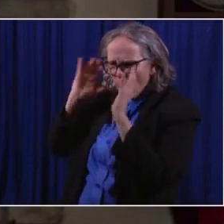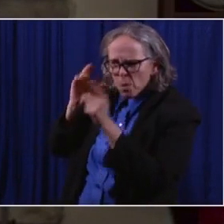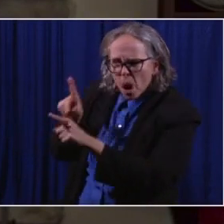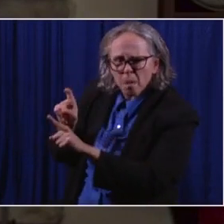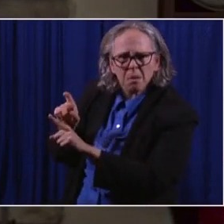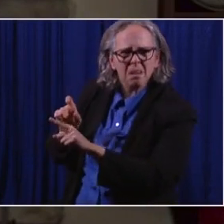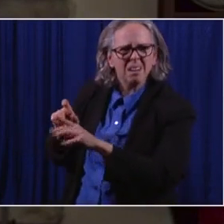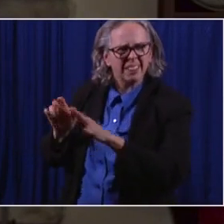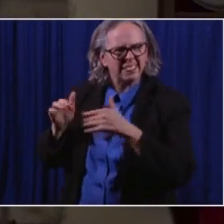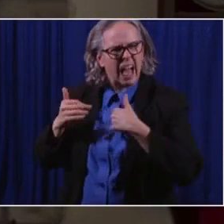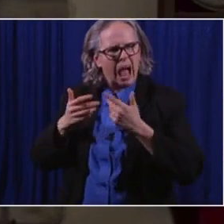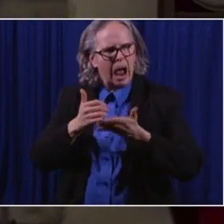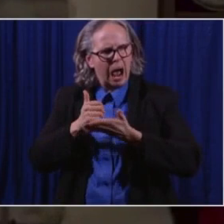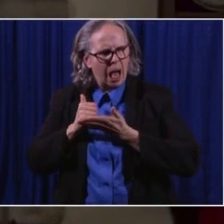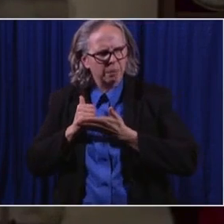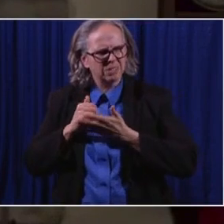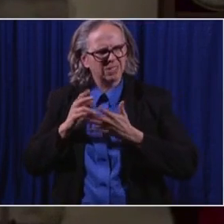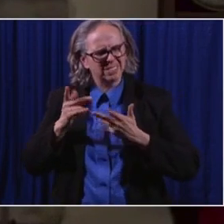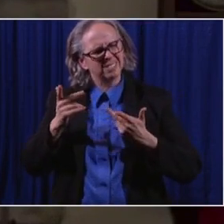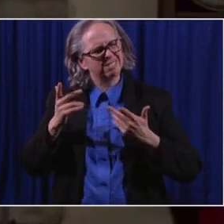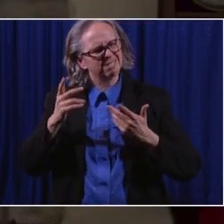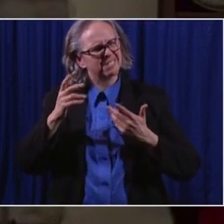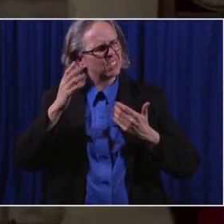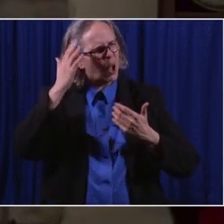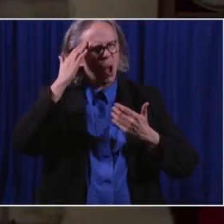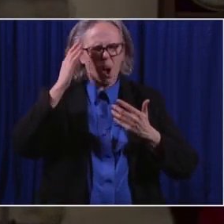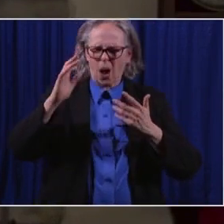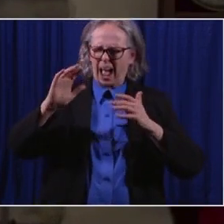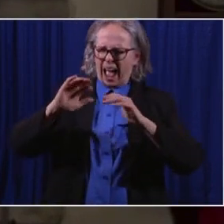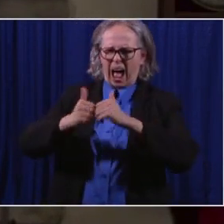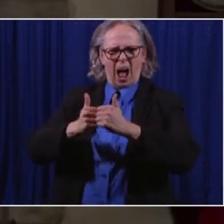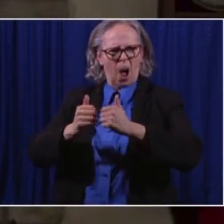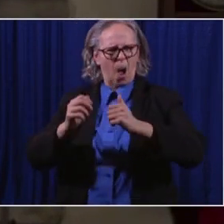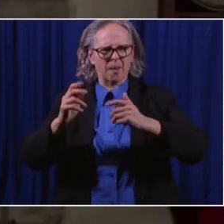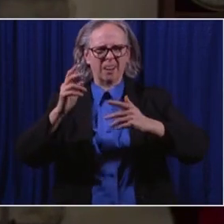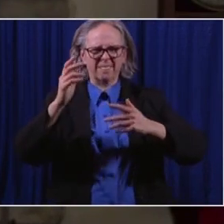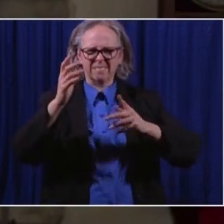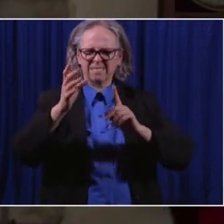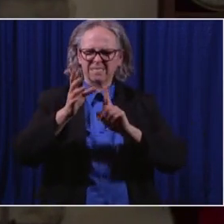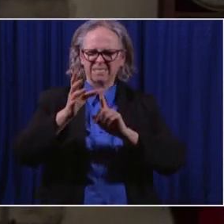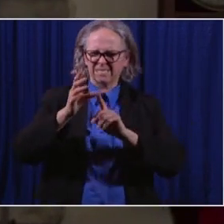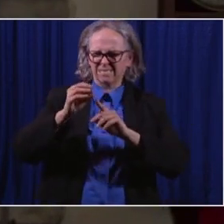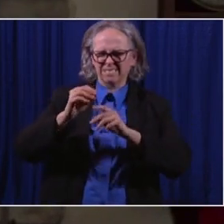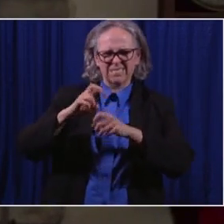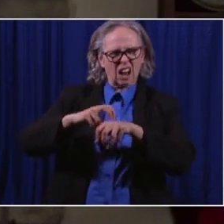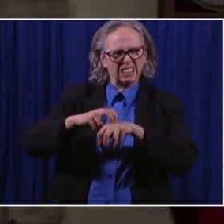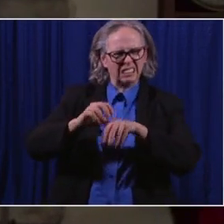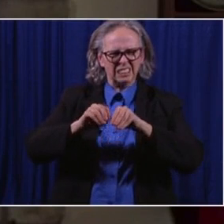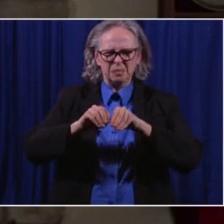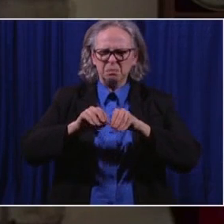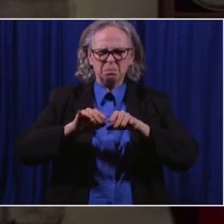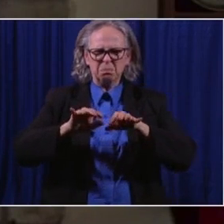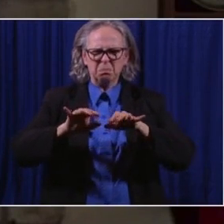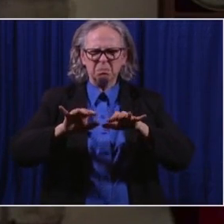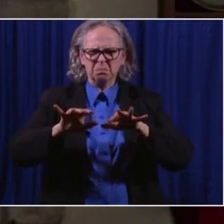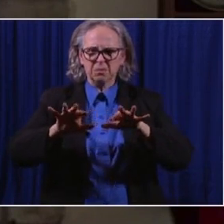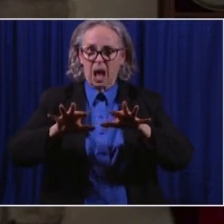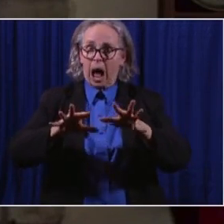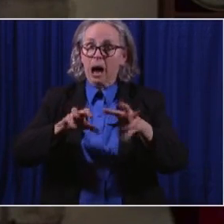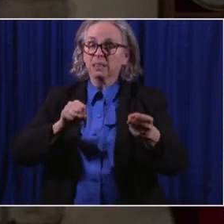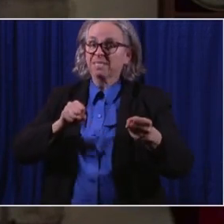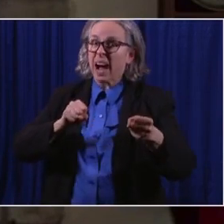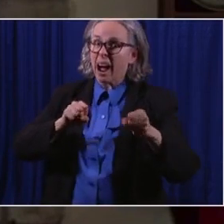virus that is just very contagious. And it has worked its way out in the fall. It worked